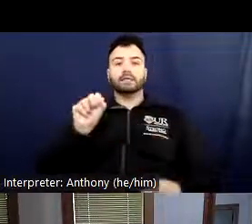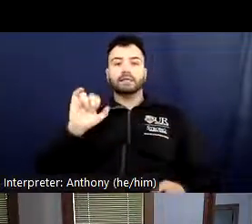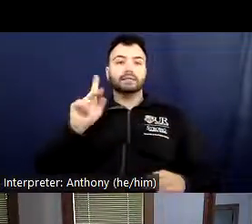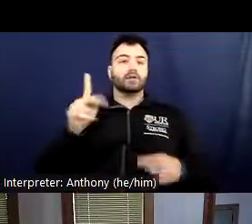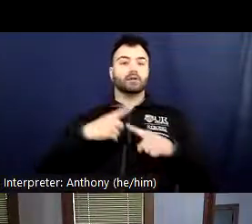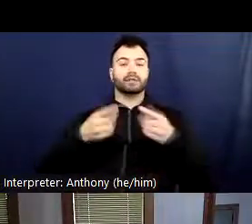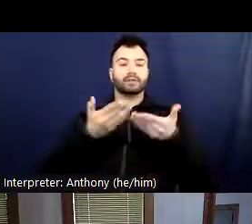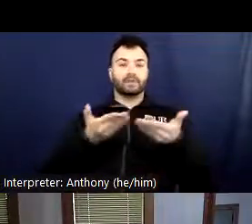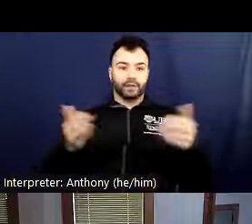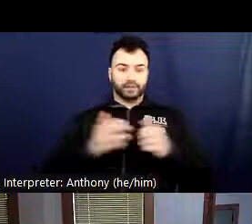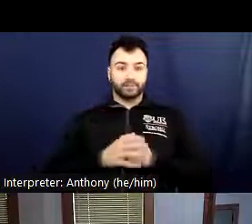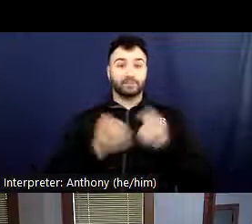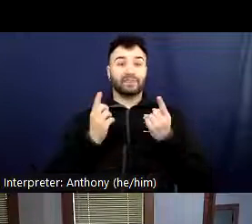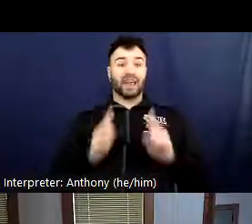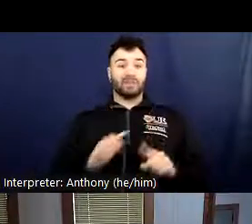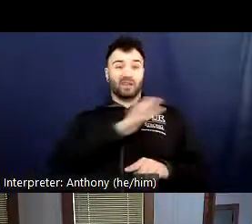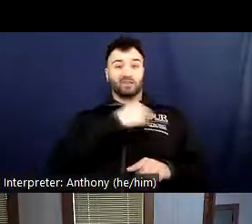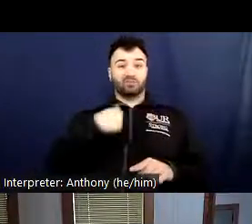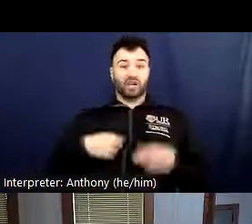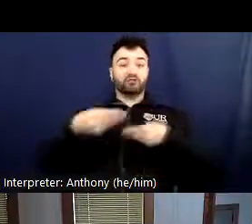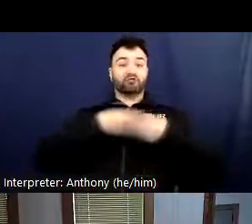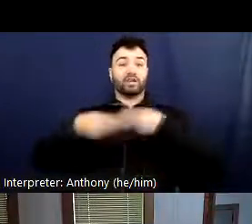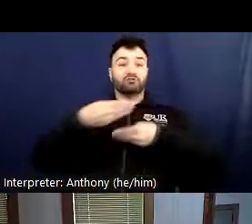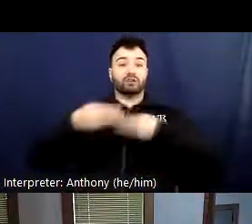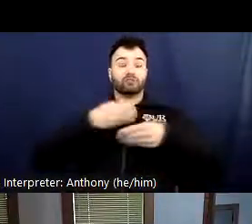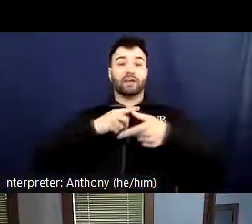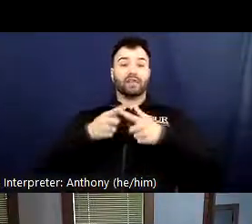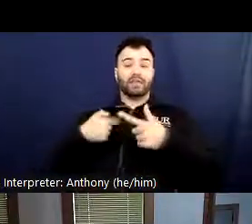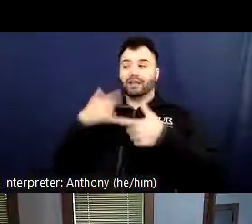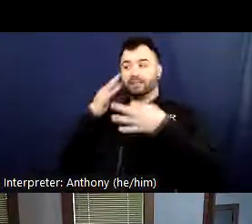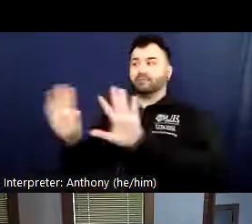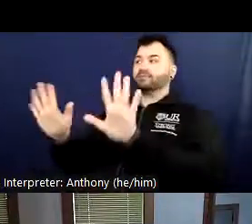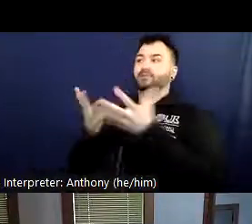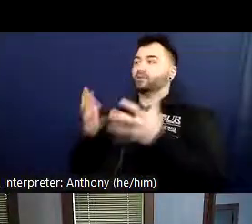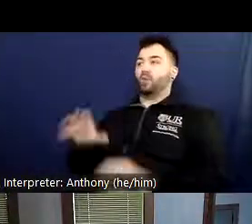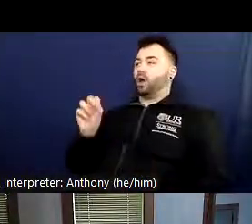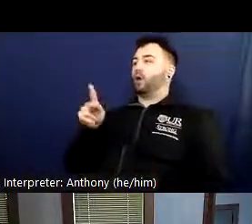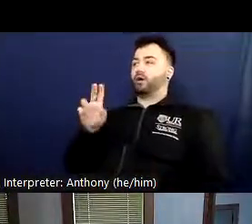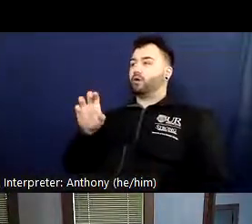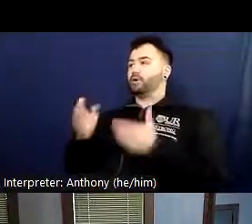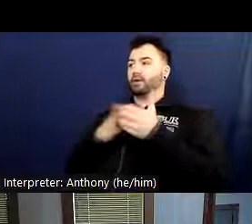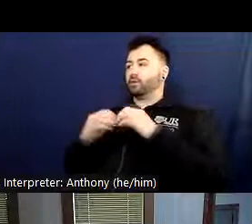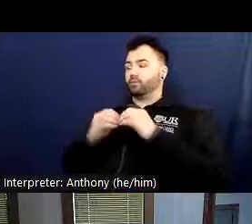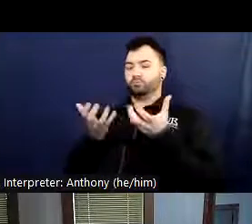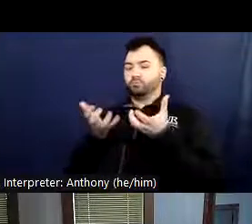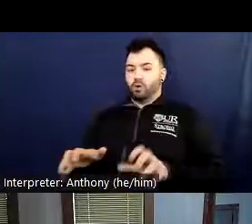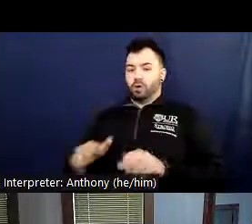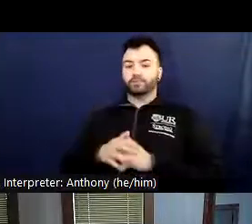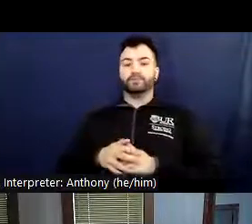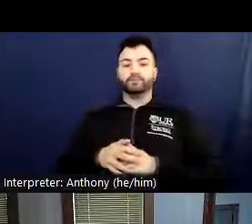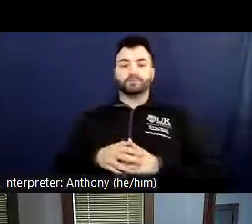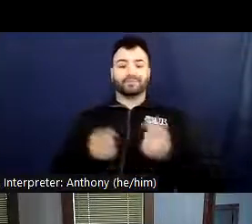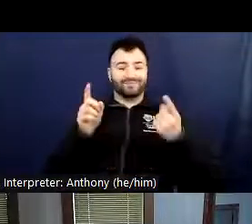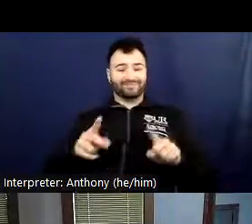And the Chinese at one point said, enough already, we don't want to trade opium anymore. And so, as you can see from the drawing or